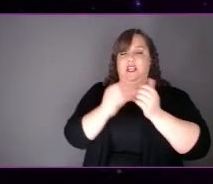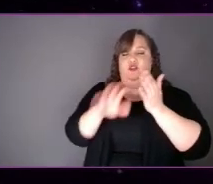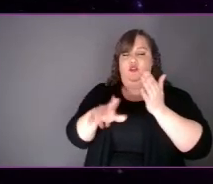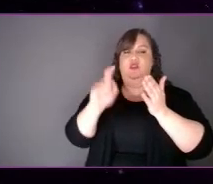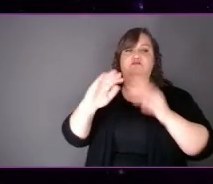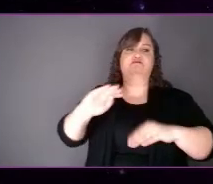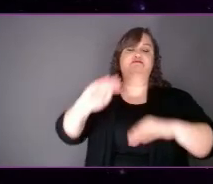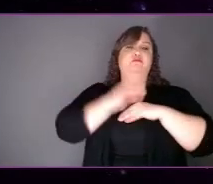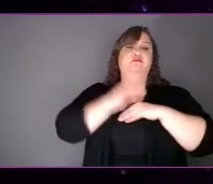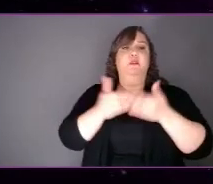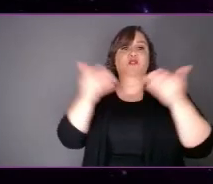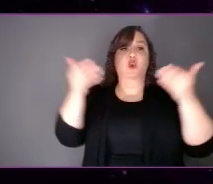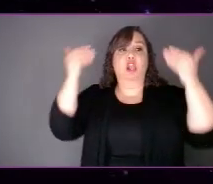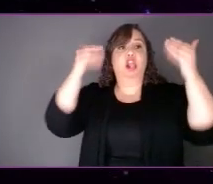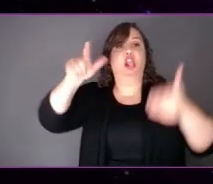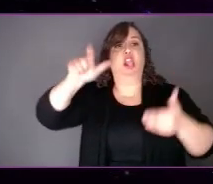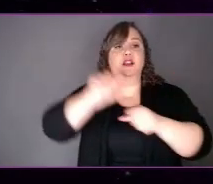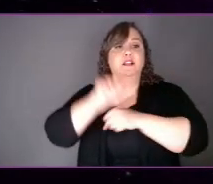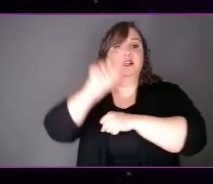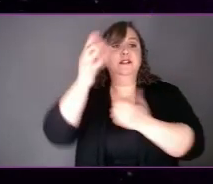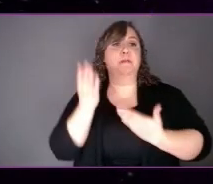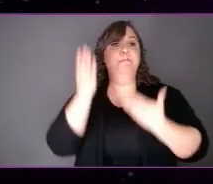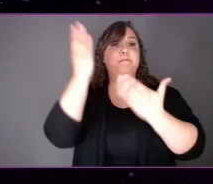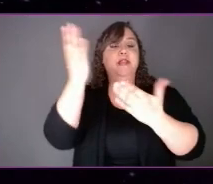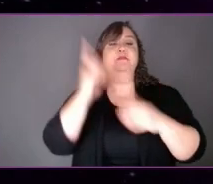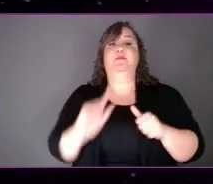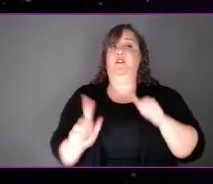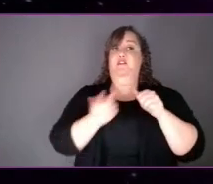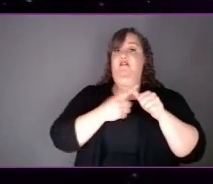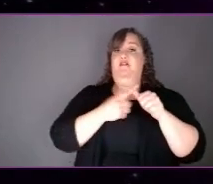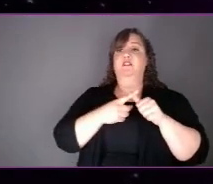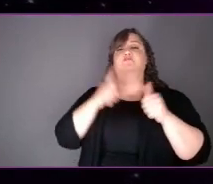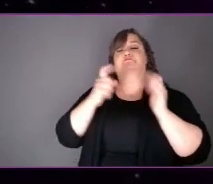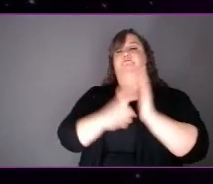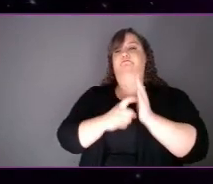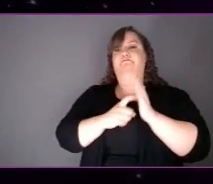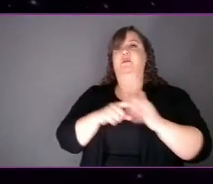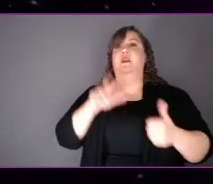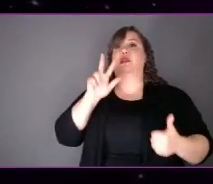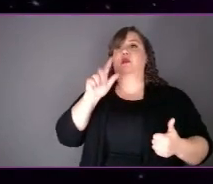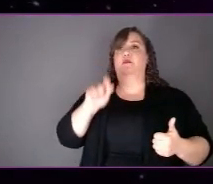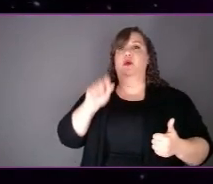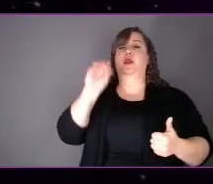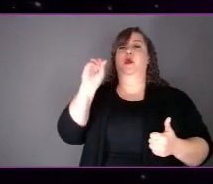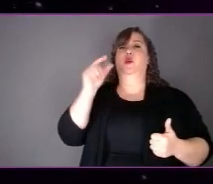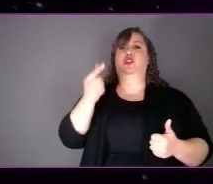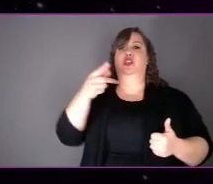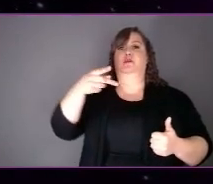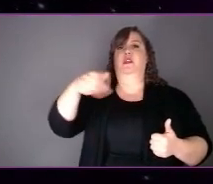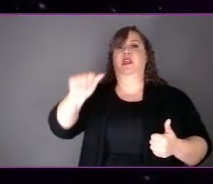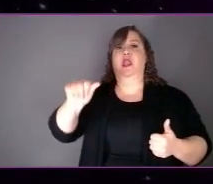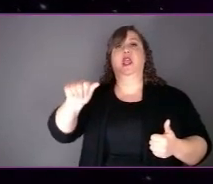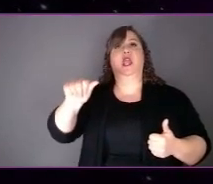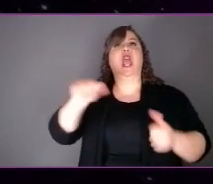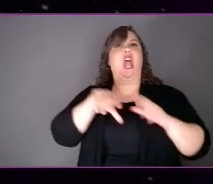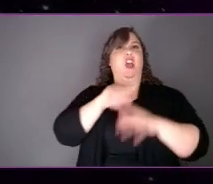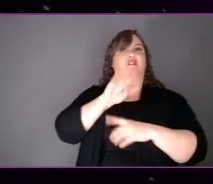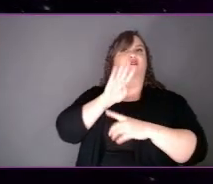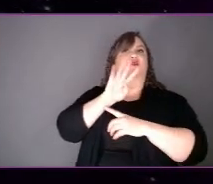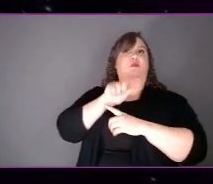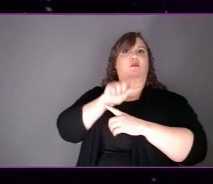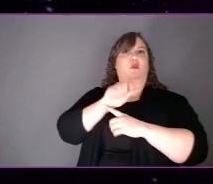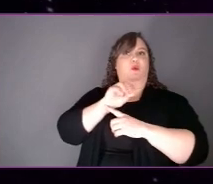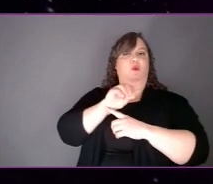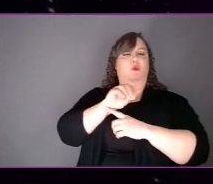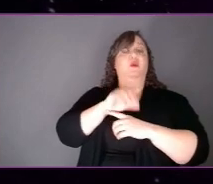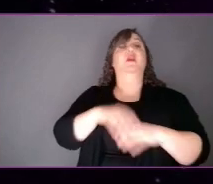ahead and clicking that submit button. So the first one being that you do need a 3.0 GPA on a 4.0 scale. Students